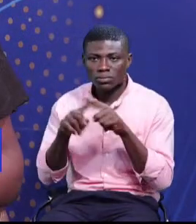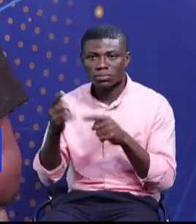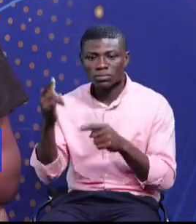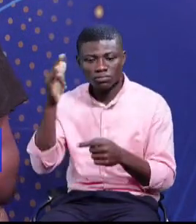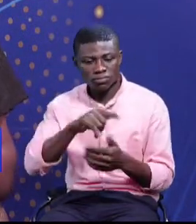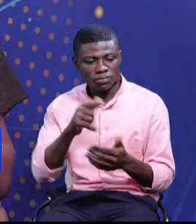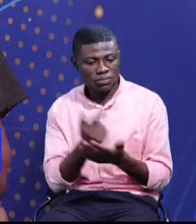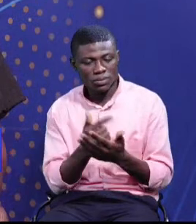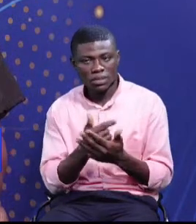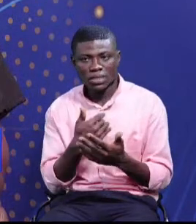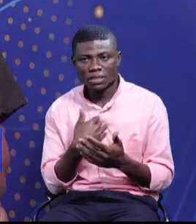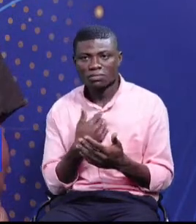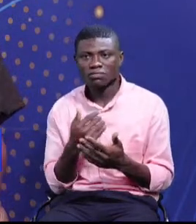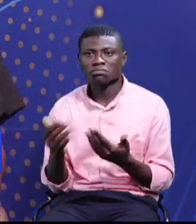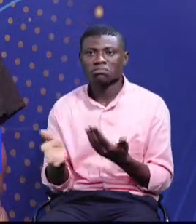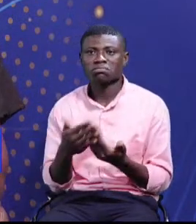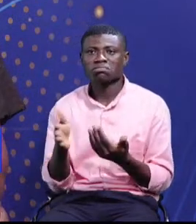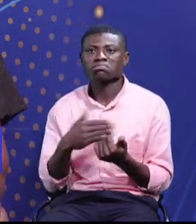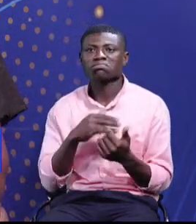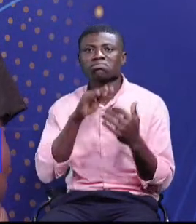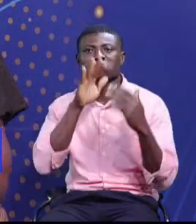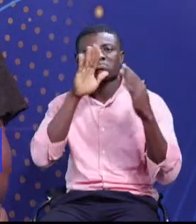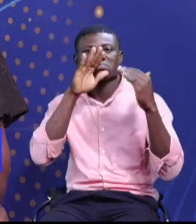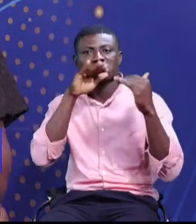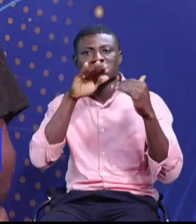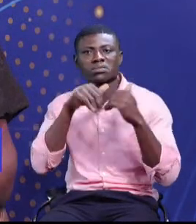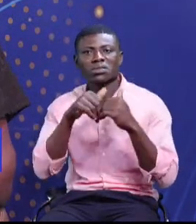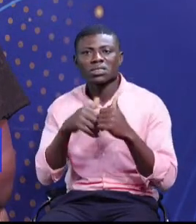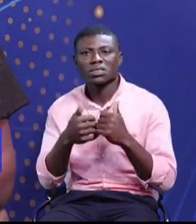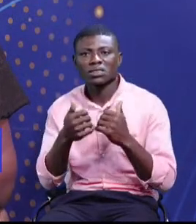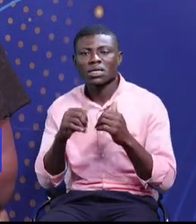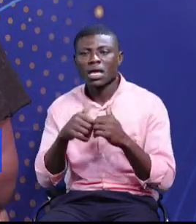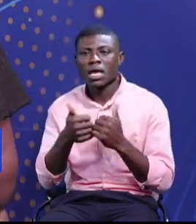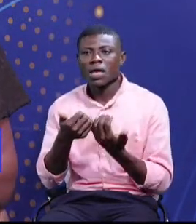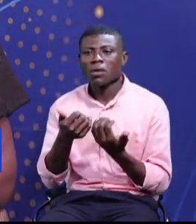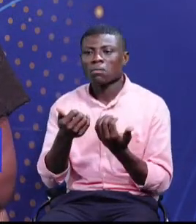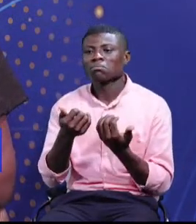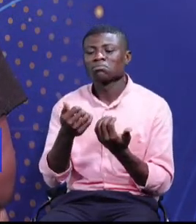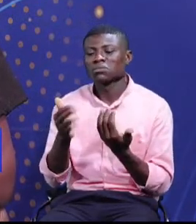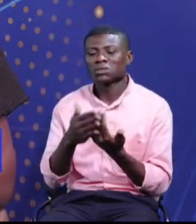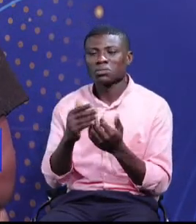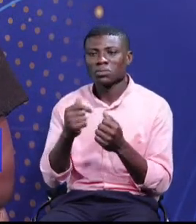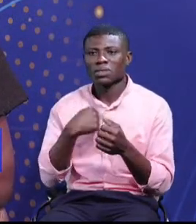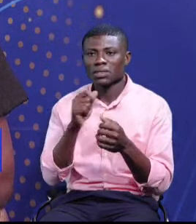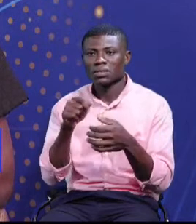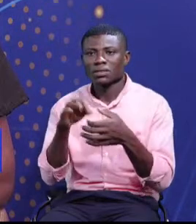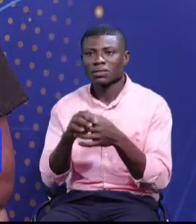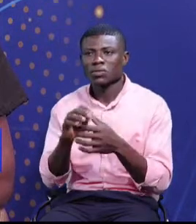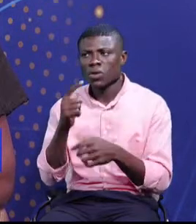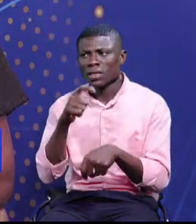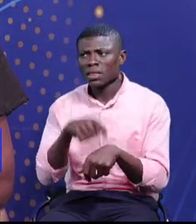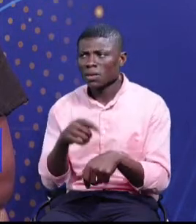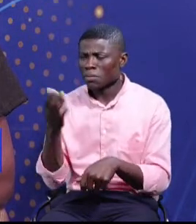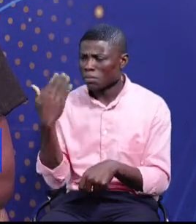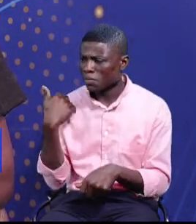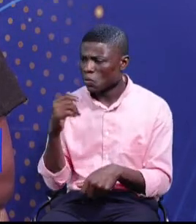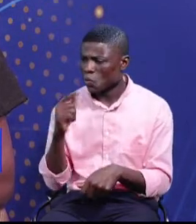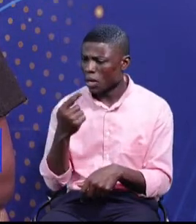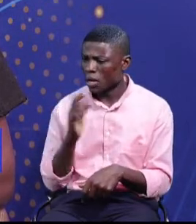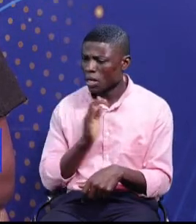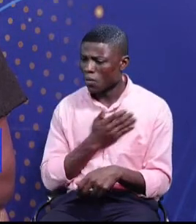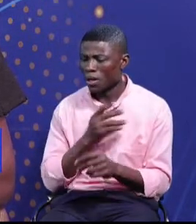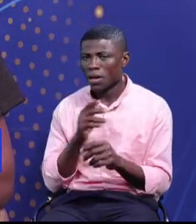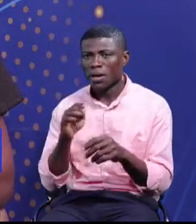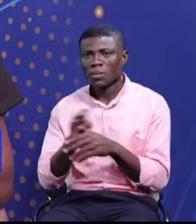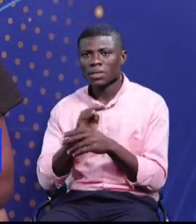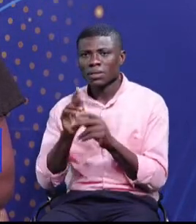here, they have very low expectations of how tough it can be to do it. But there was one time, one of our clients, who was